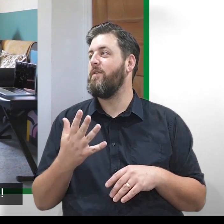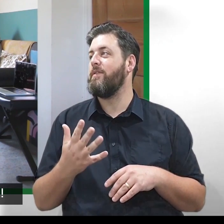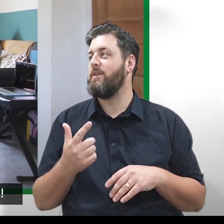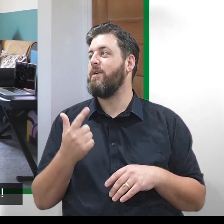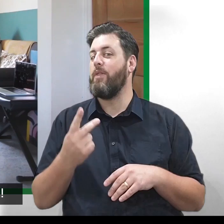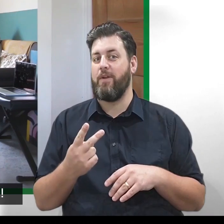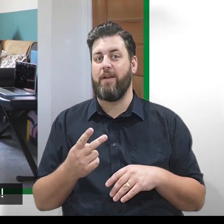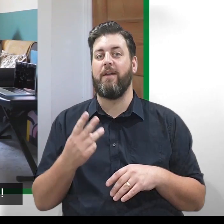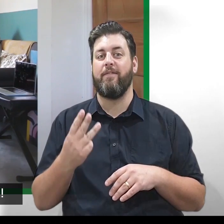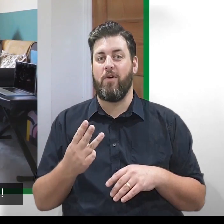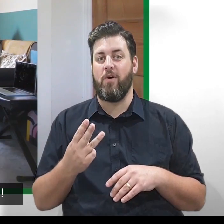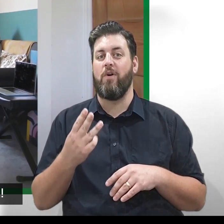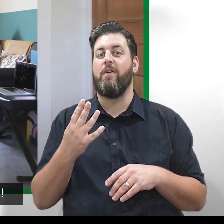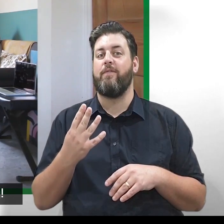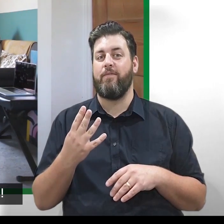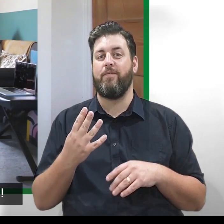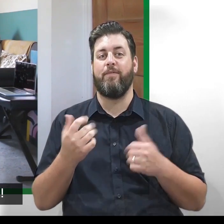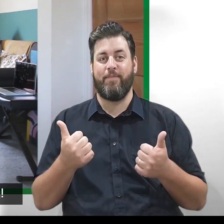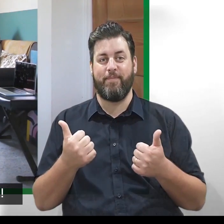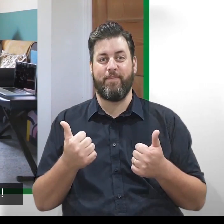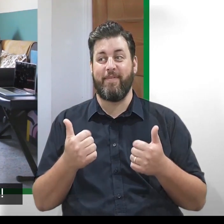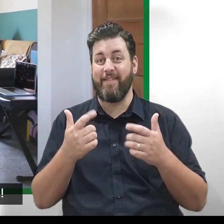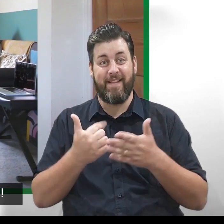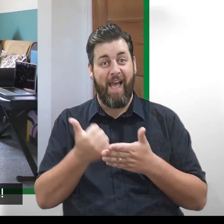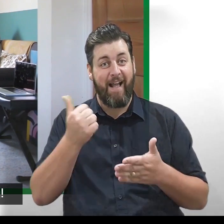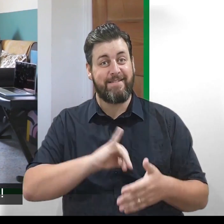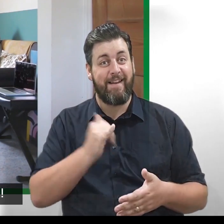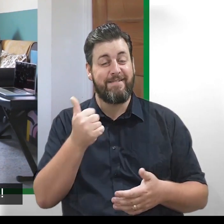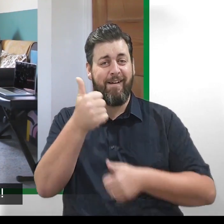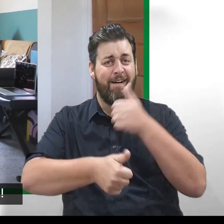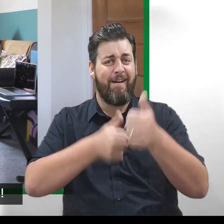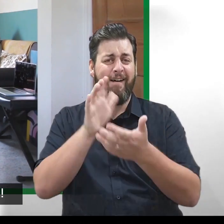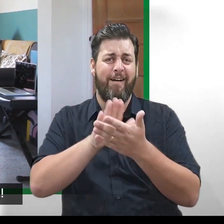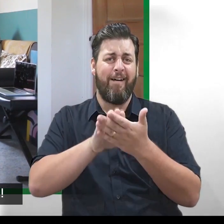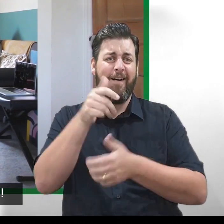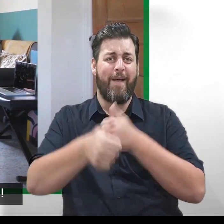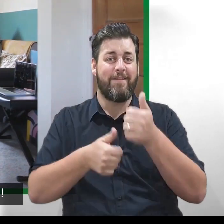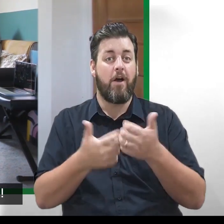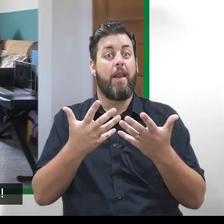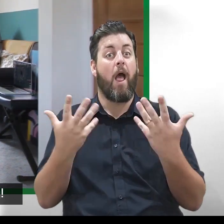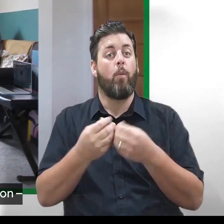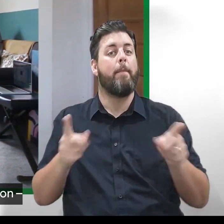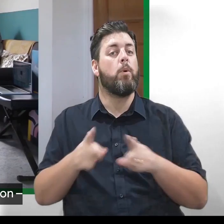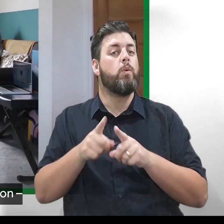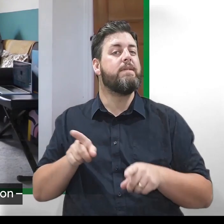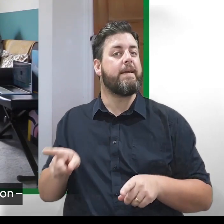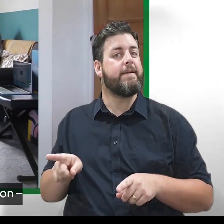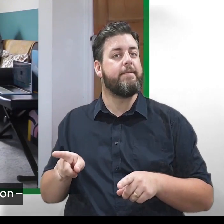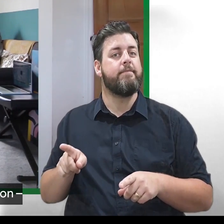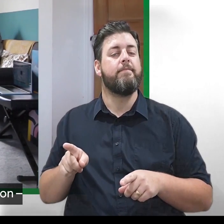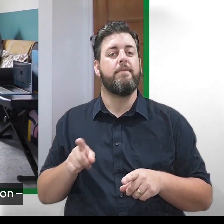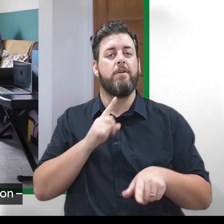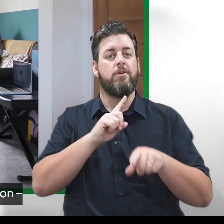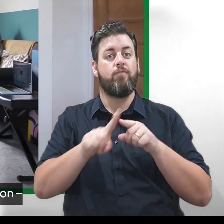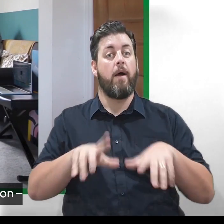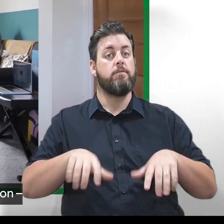2, hug, walk. 1, 2, 3, 4. Excellent work, that was amazing. So let's give it a go to some